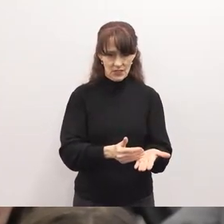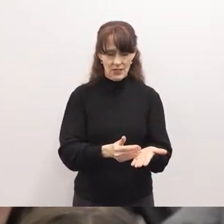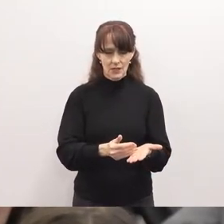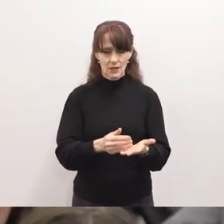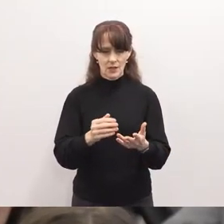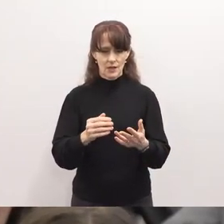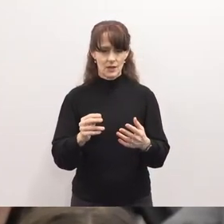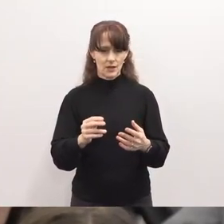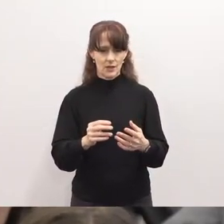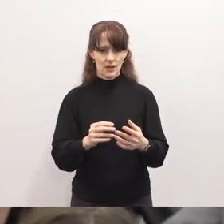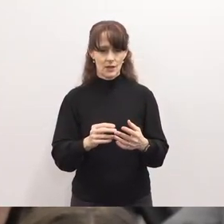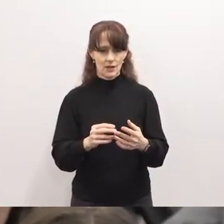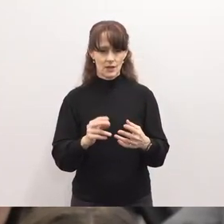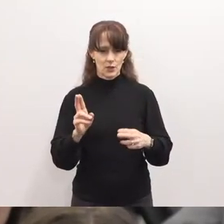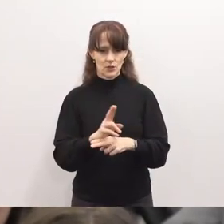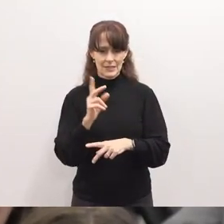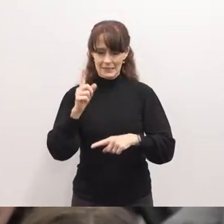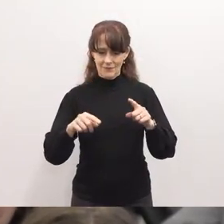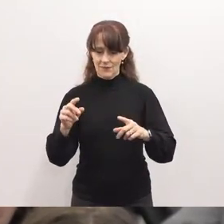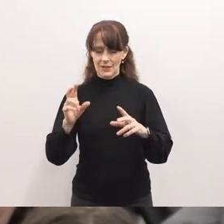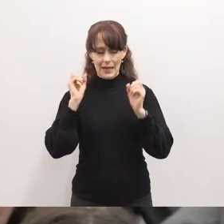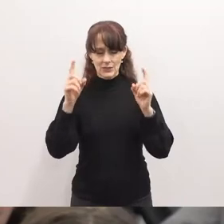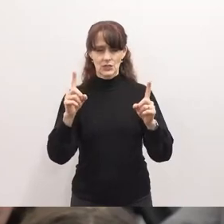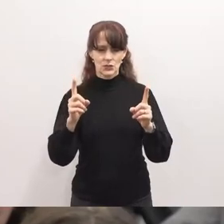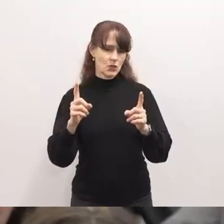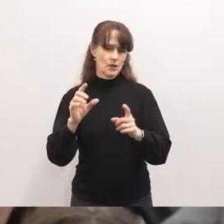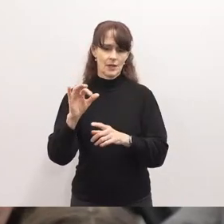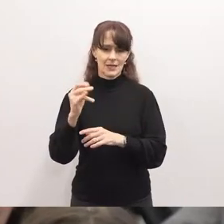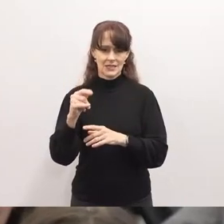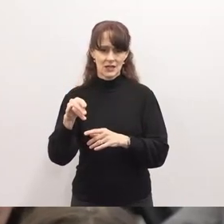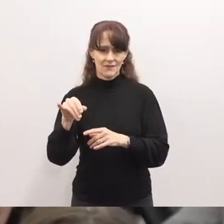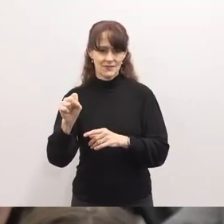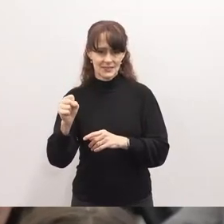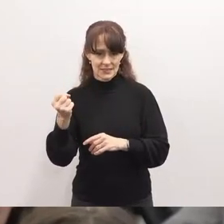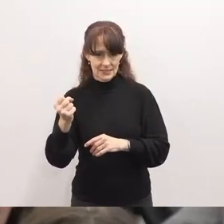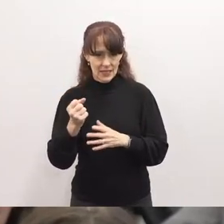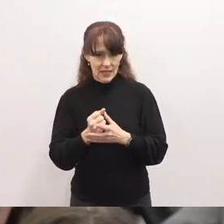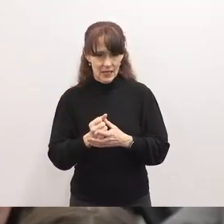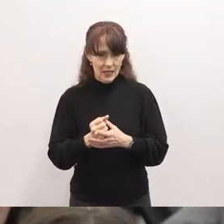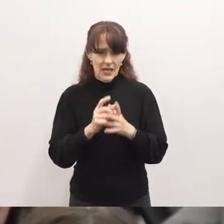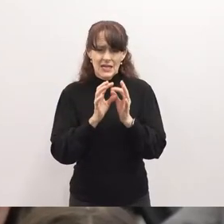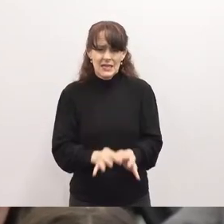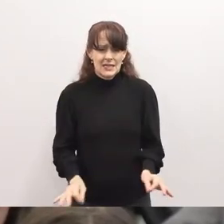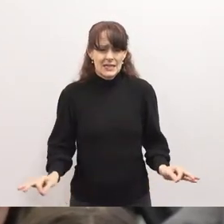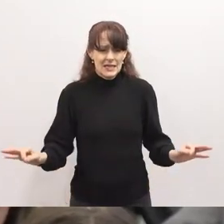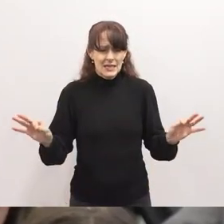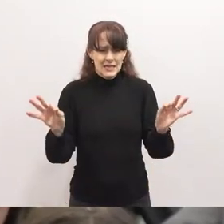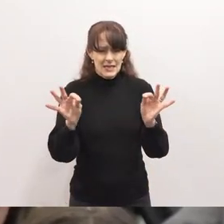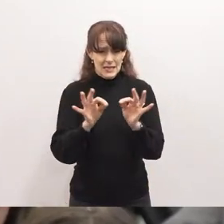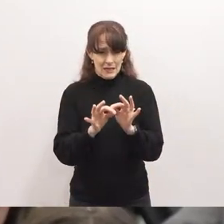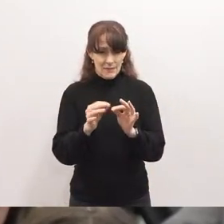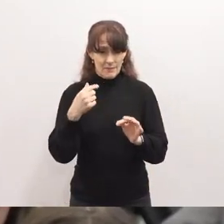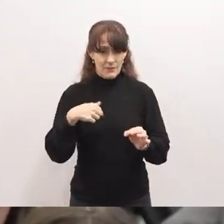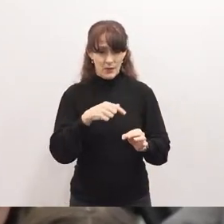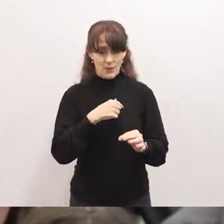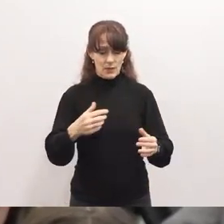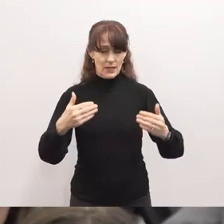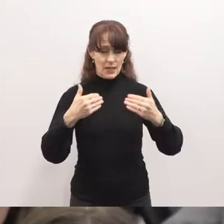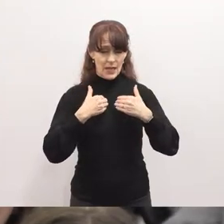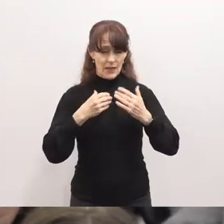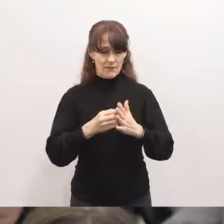new educational initiatives. I find that it is crucial that we have